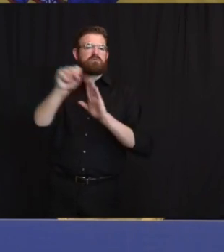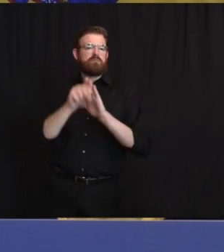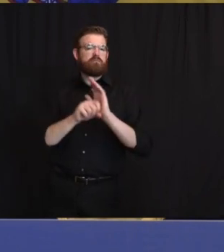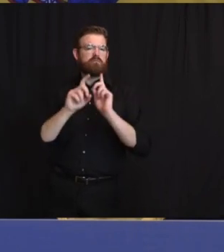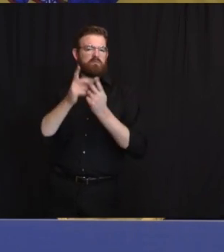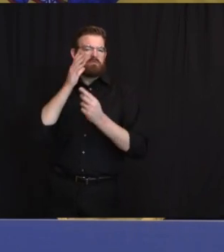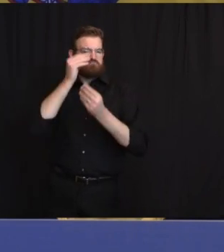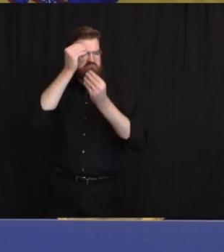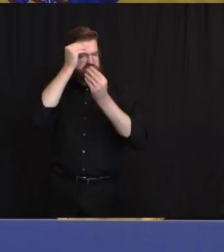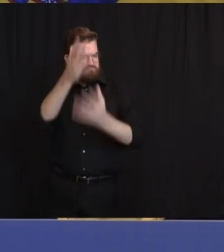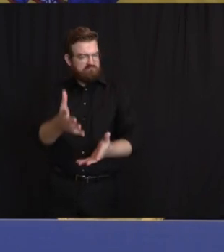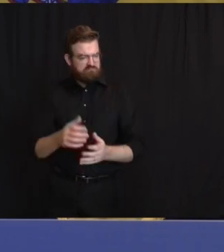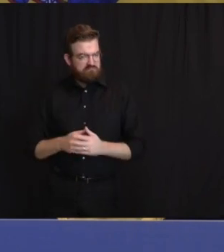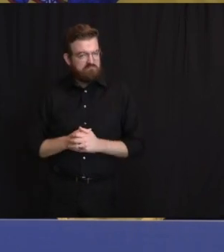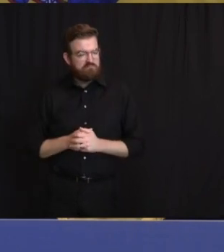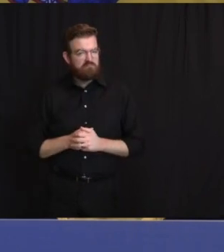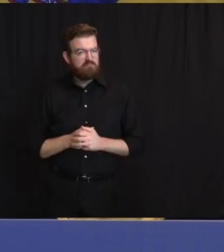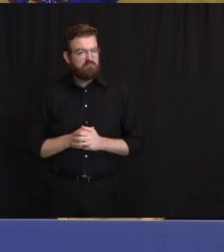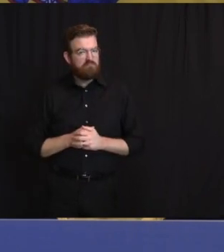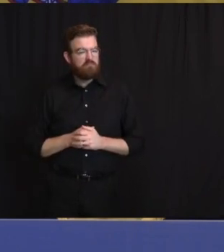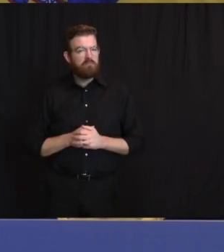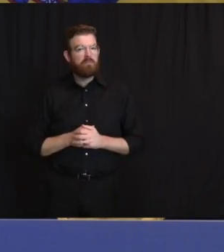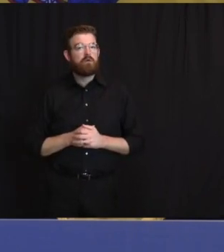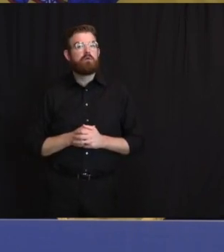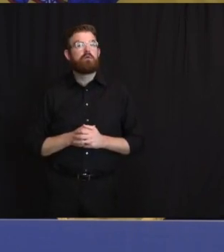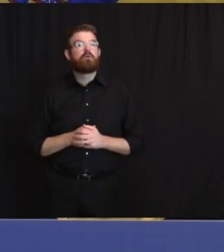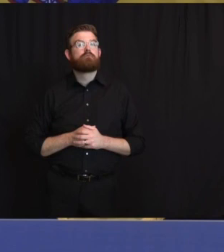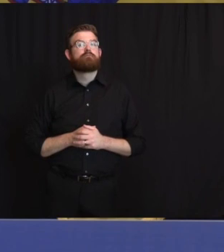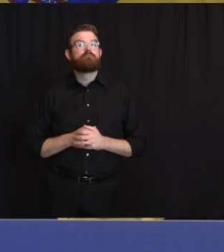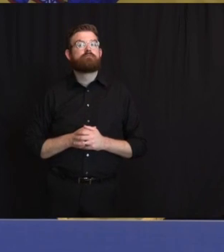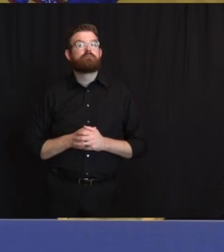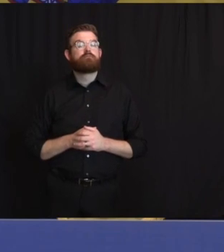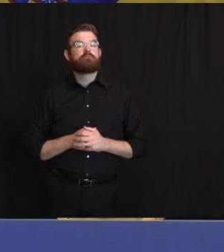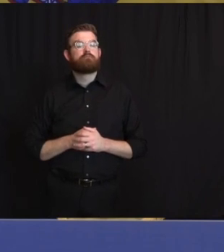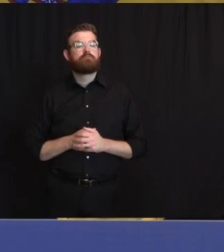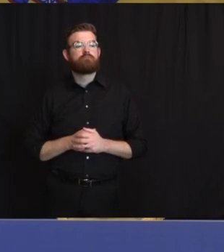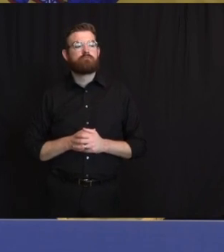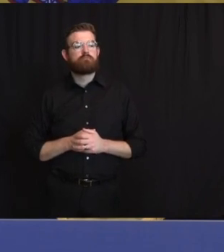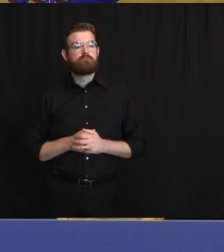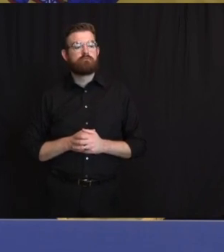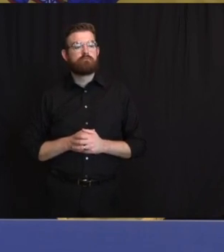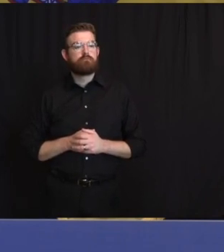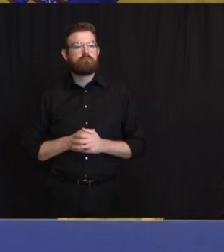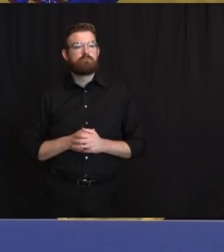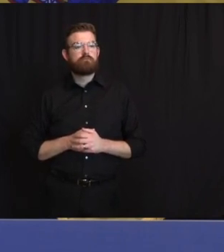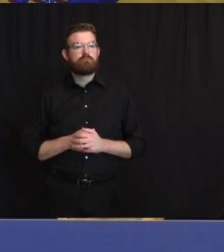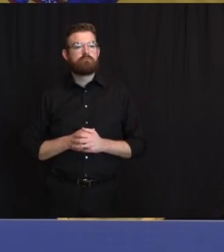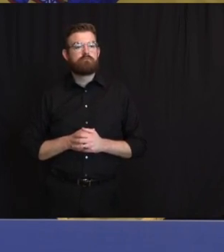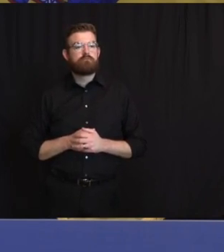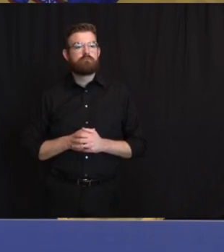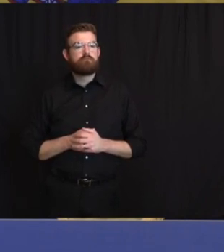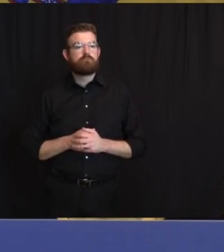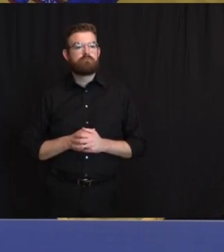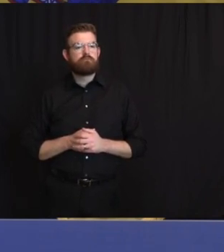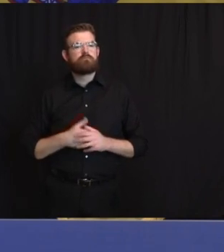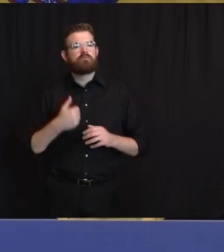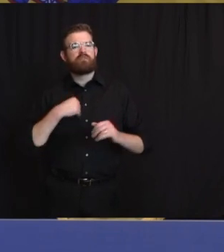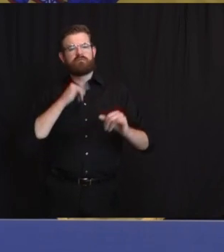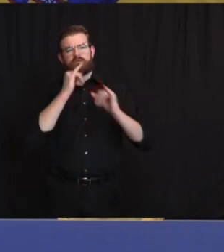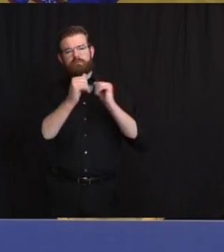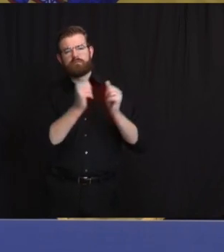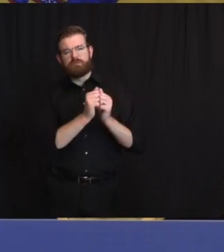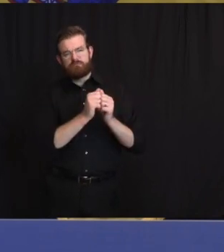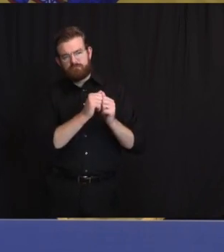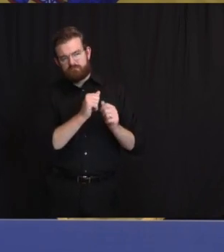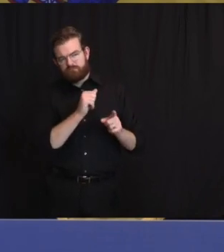Department of State if that's all right. I just did an interview with a Rutgers organization. I said, I don't have a